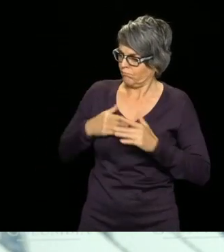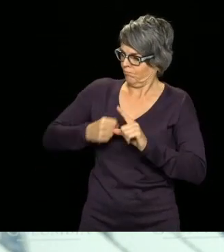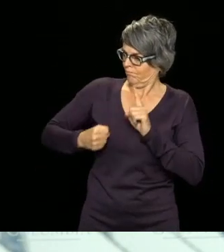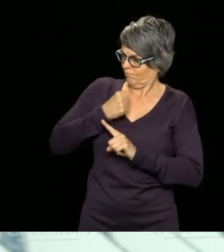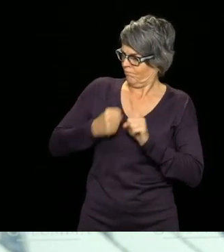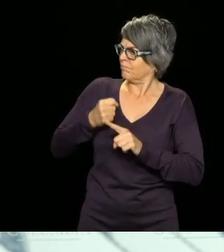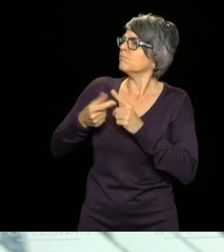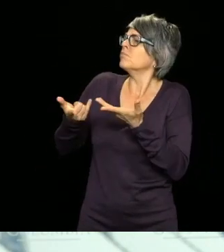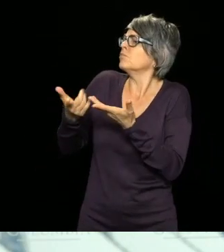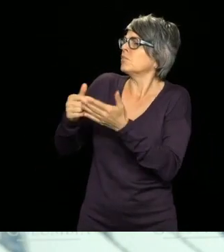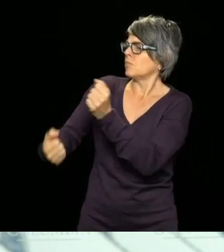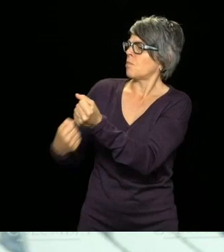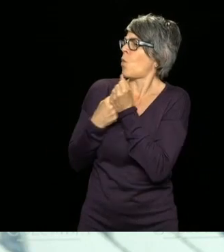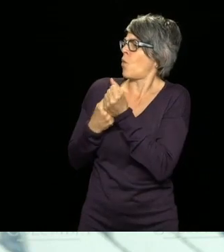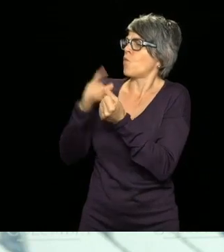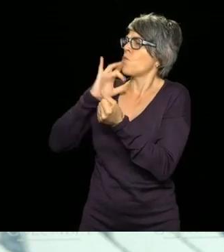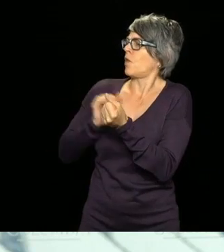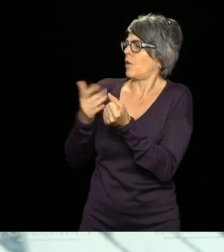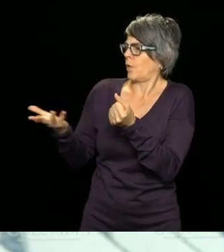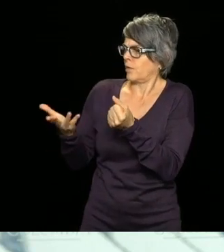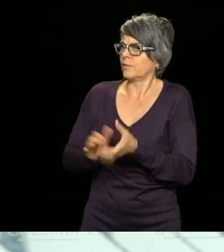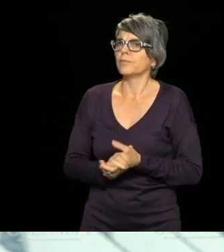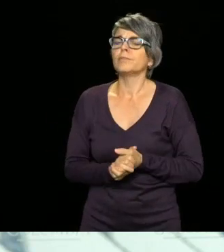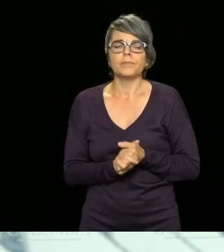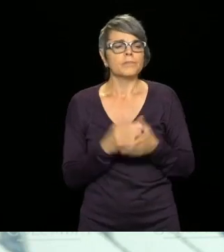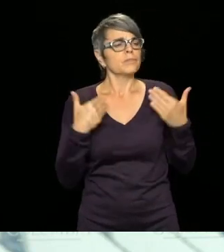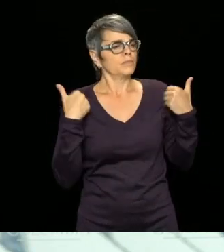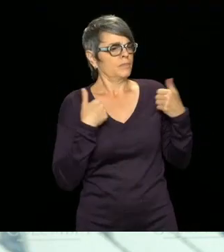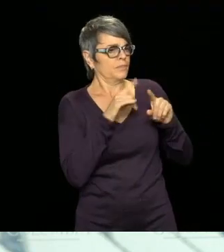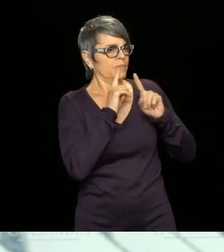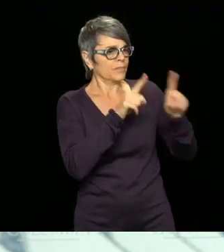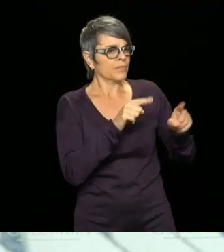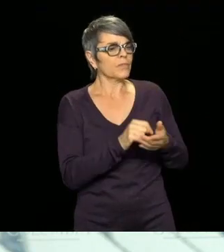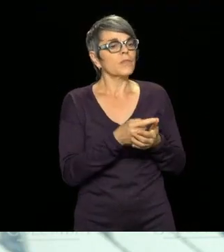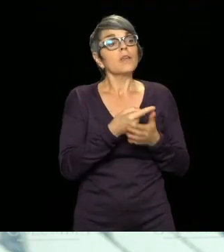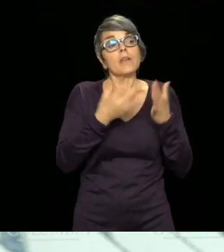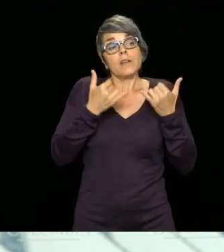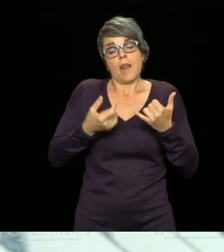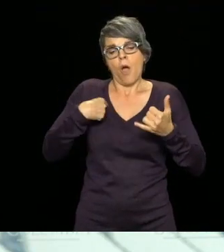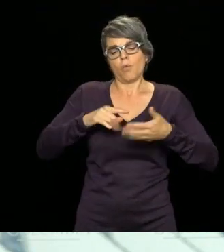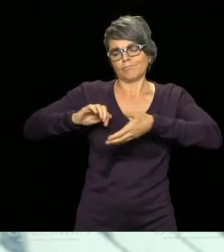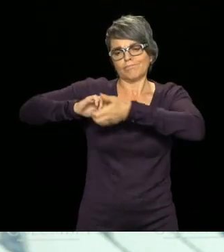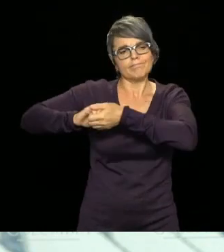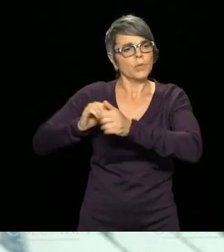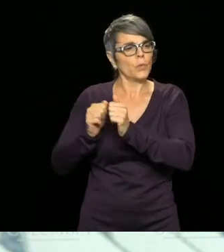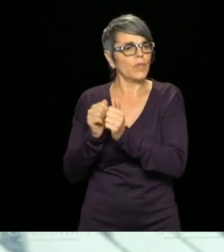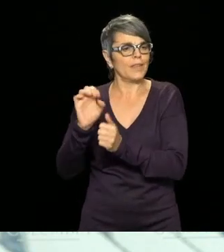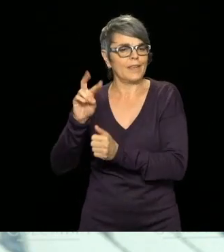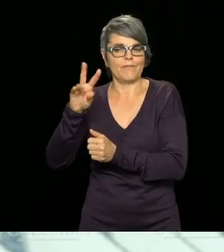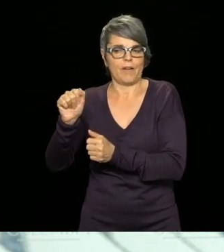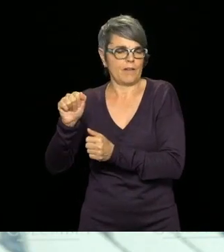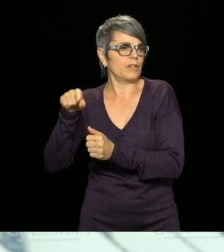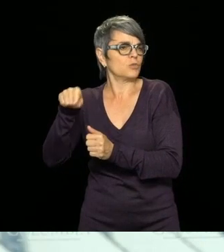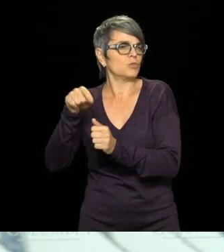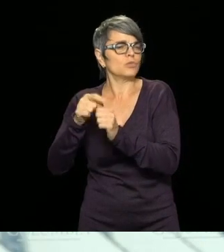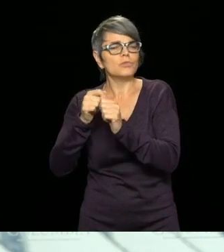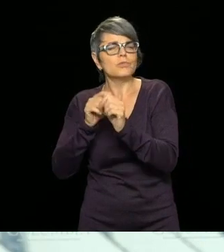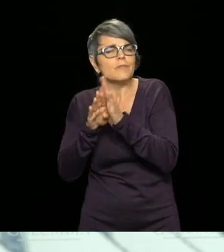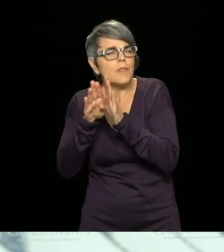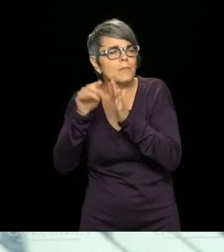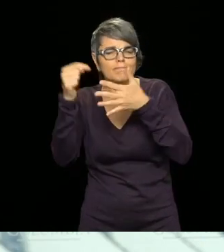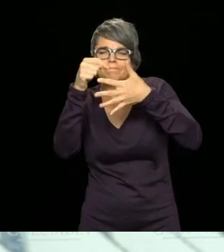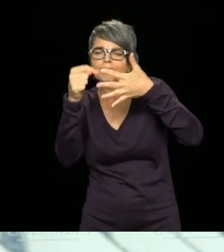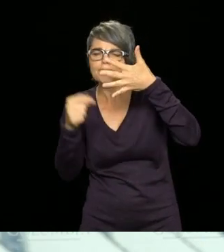certainly we are working with EVA BC to develop the criteria for the grants. It is our desire to get the